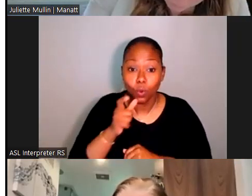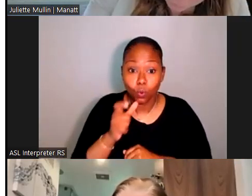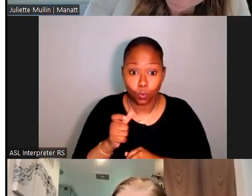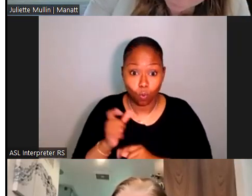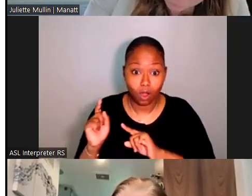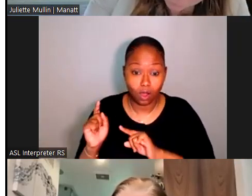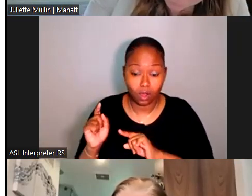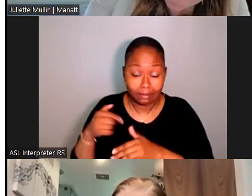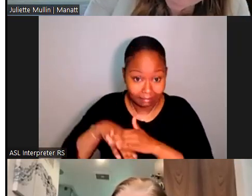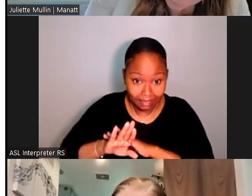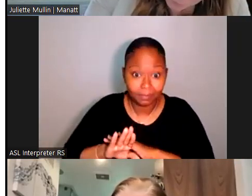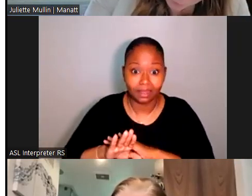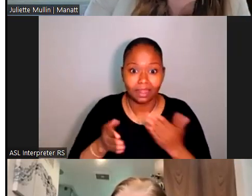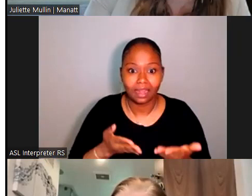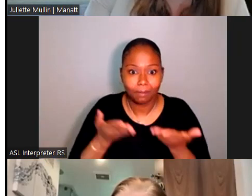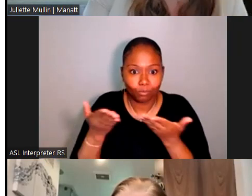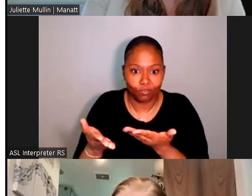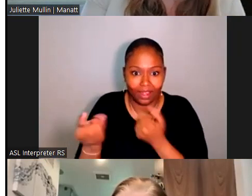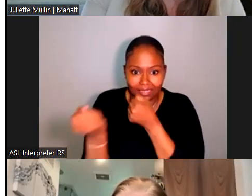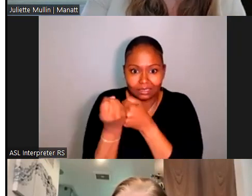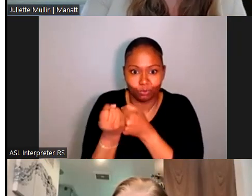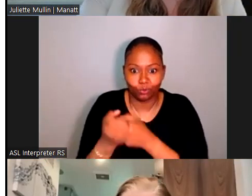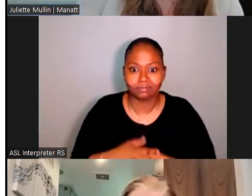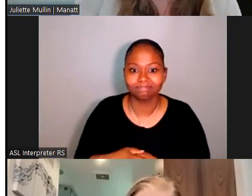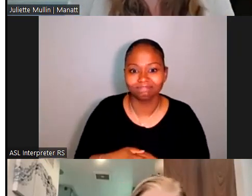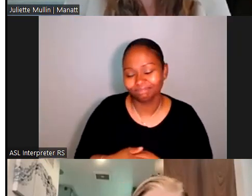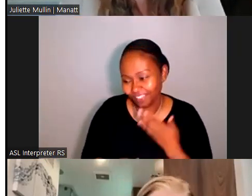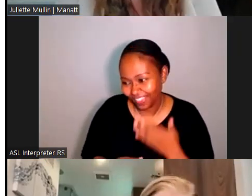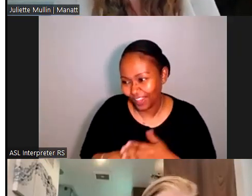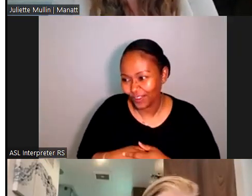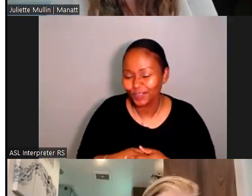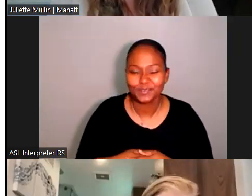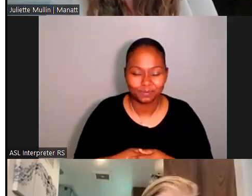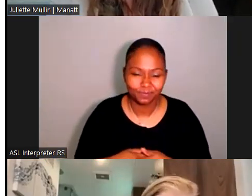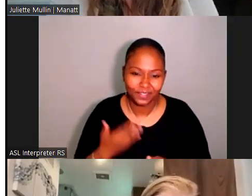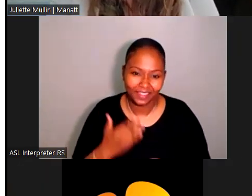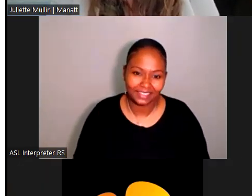providing support. Great, thank you. Thank you.